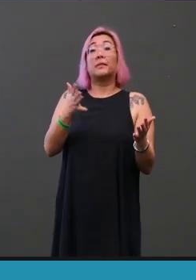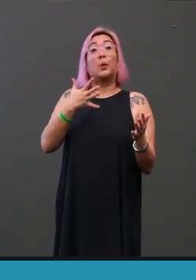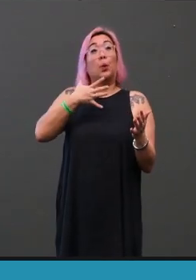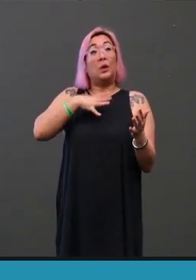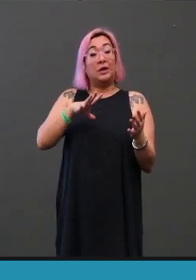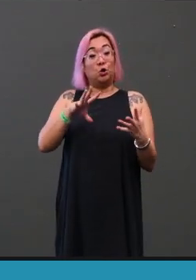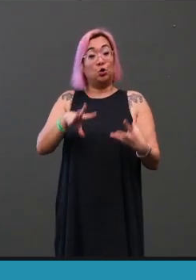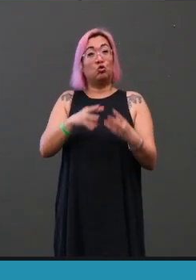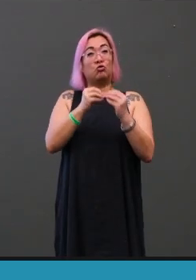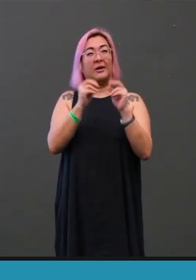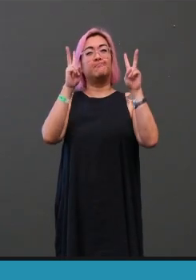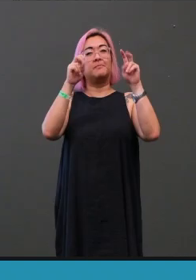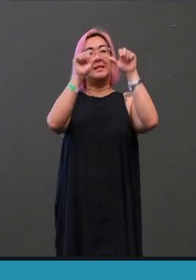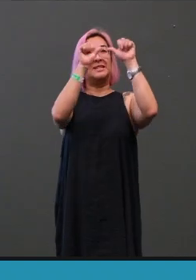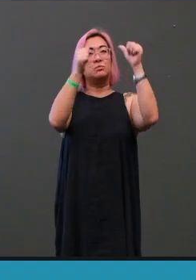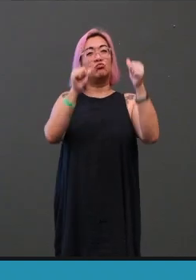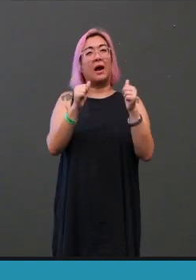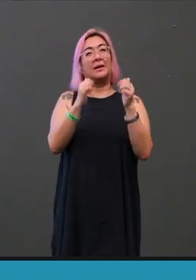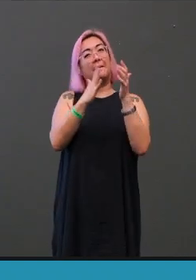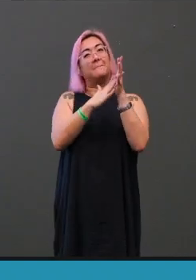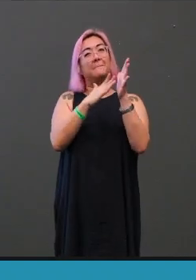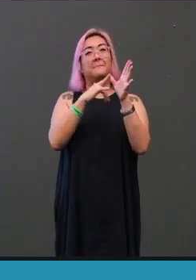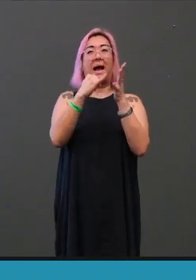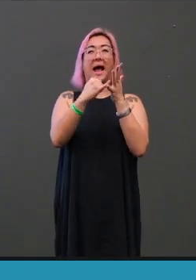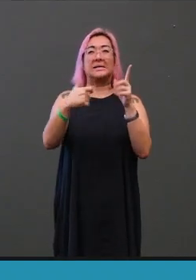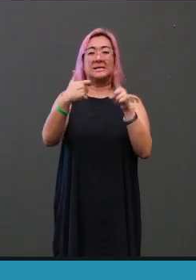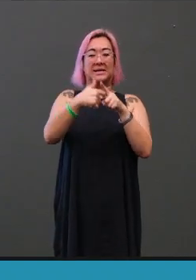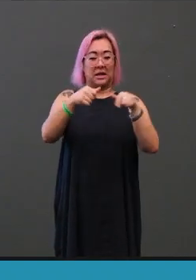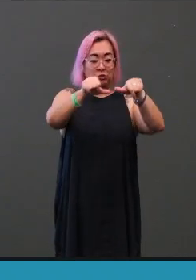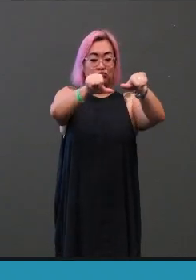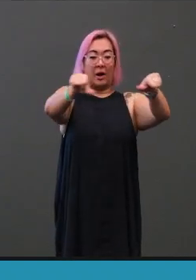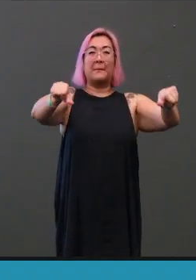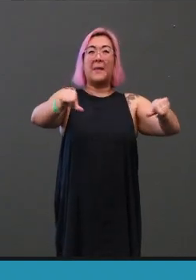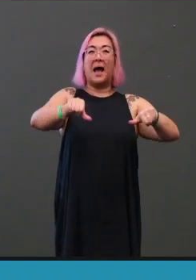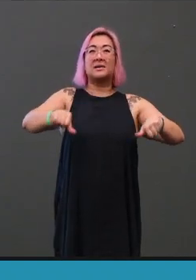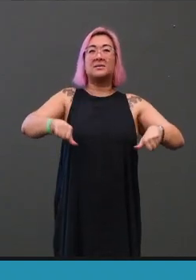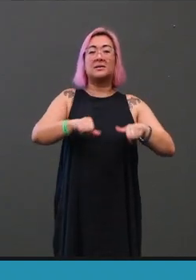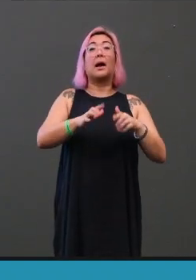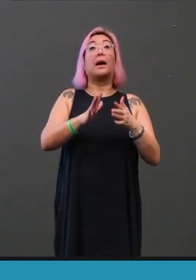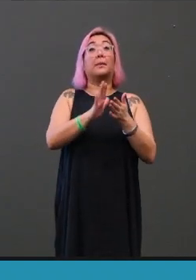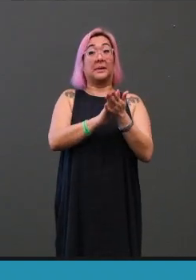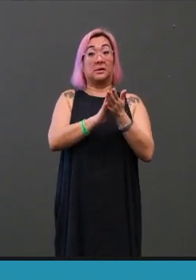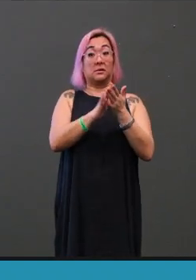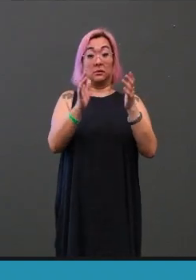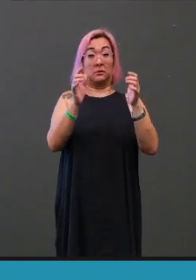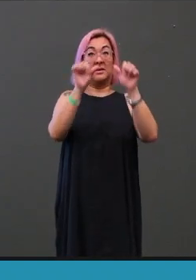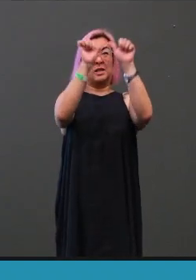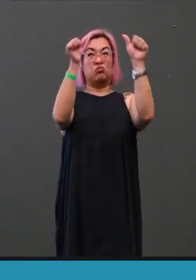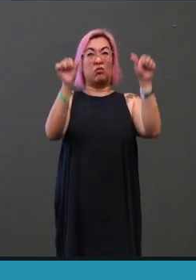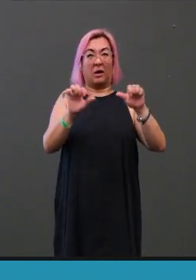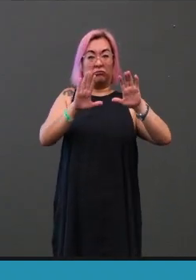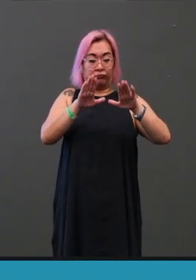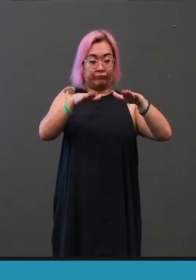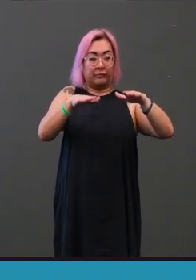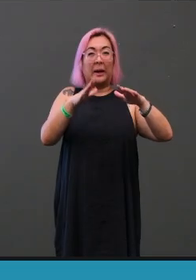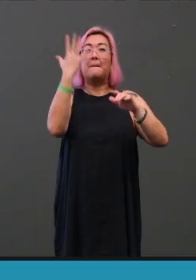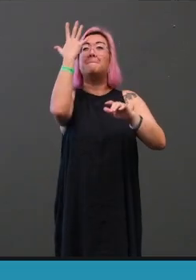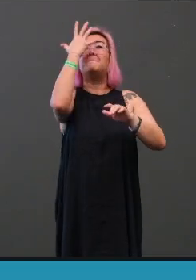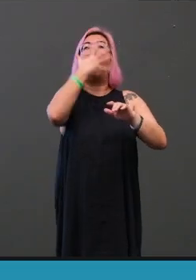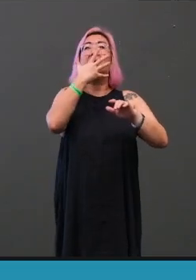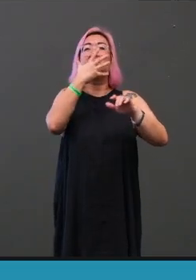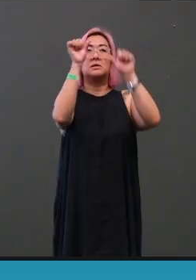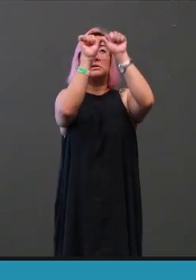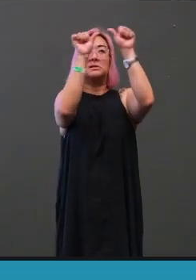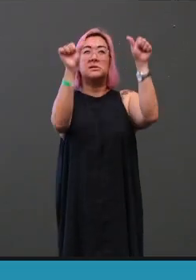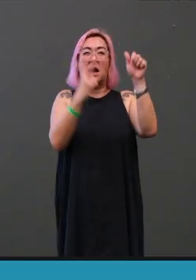Where sprite mask essentially is a sprite you draw with white color where you want the particles to spawn, and no color at all where you